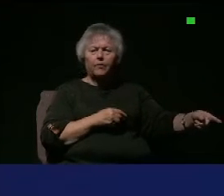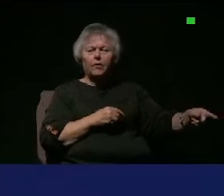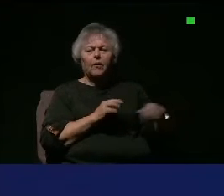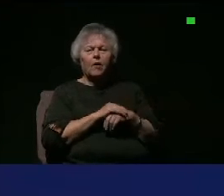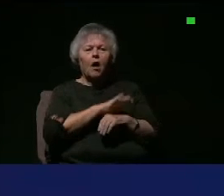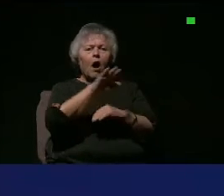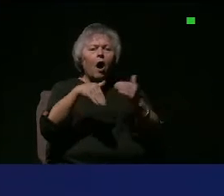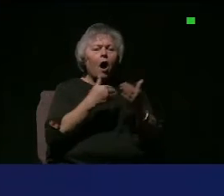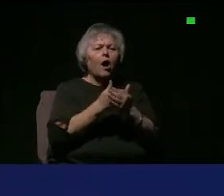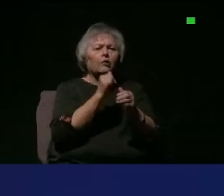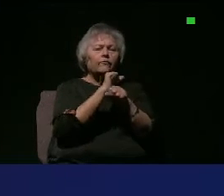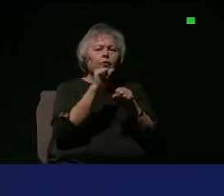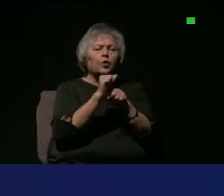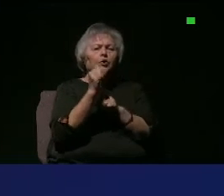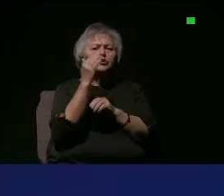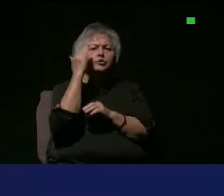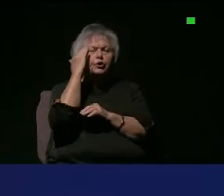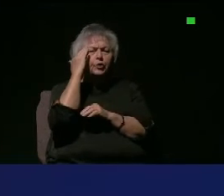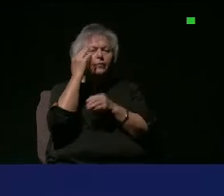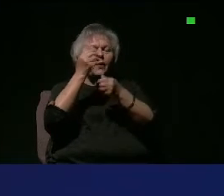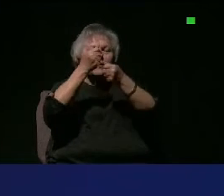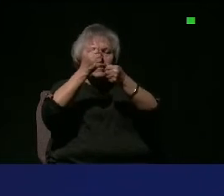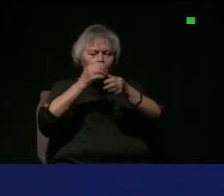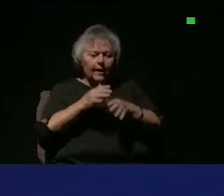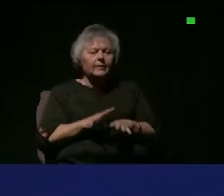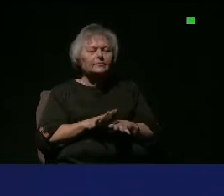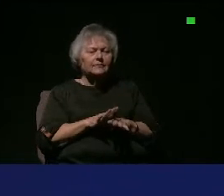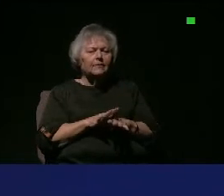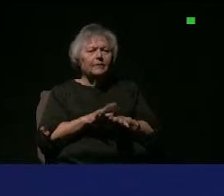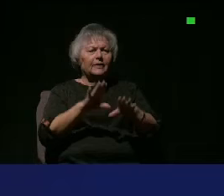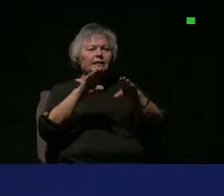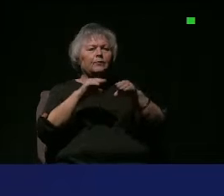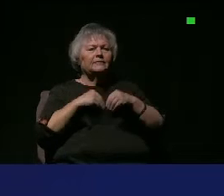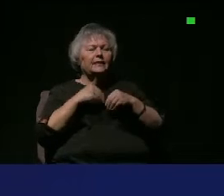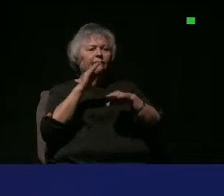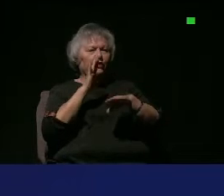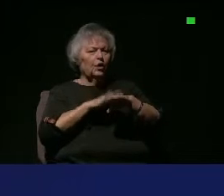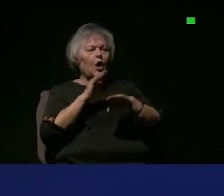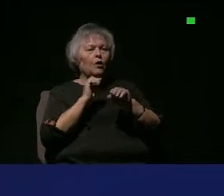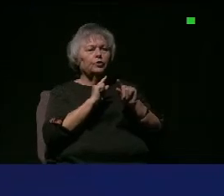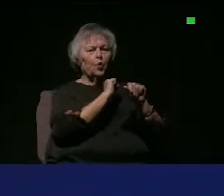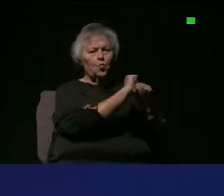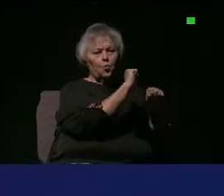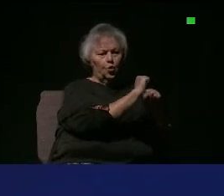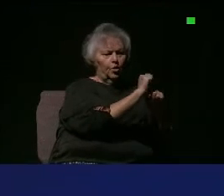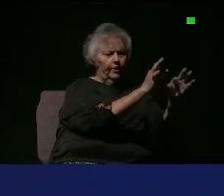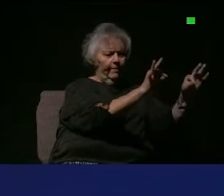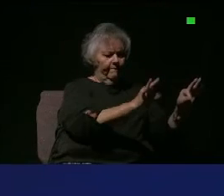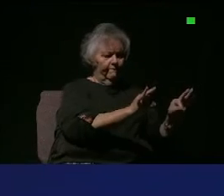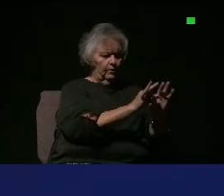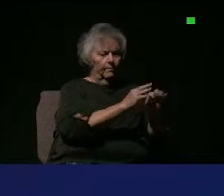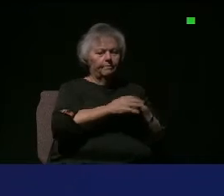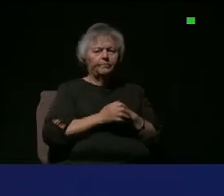were blessed because they received the call of God to go into the field. Now, when the accounting came, those who didn't have a